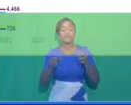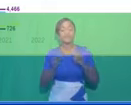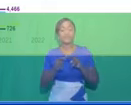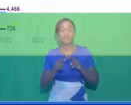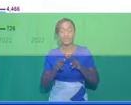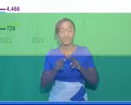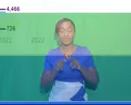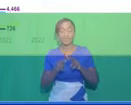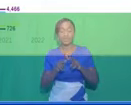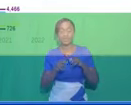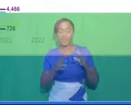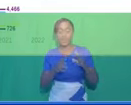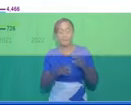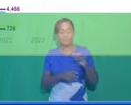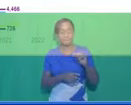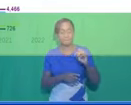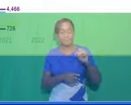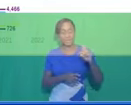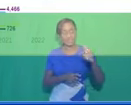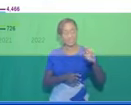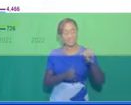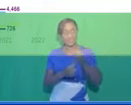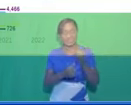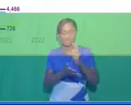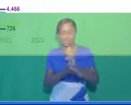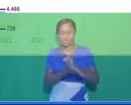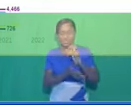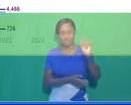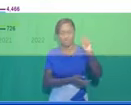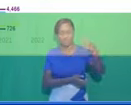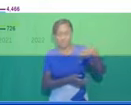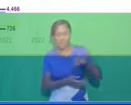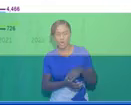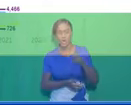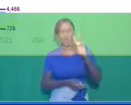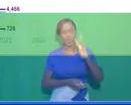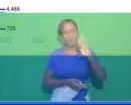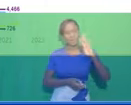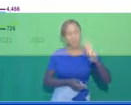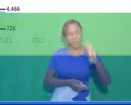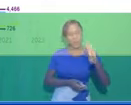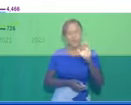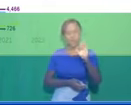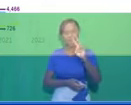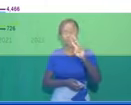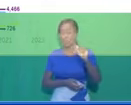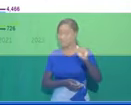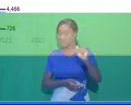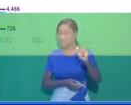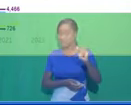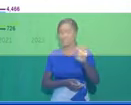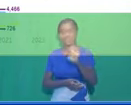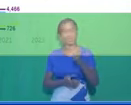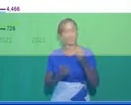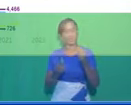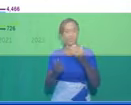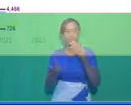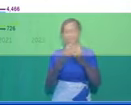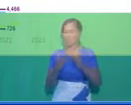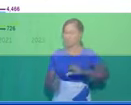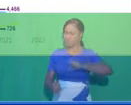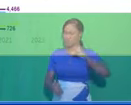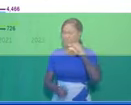schools. Right? That's like the Tenapuna and the Woodbrook. Coover. Oh, Coover is doing quite well. I'm so proud